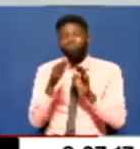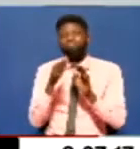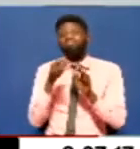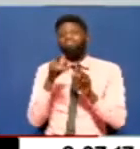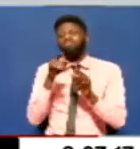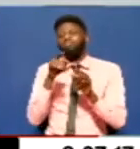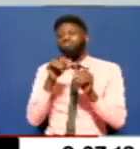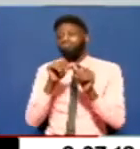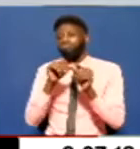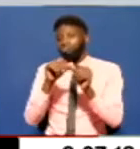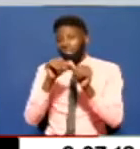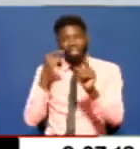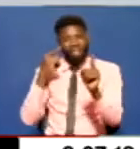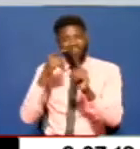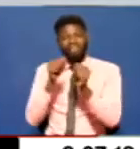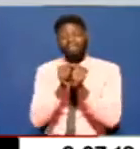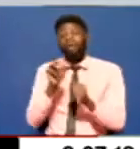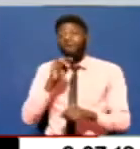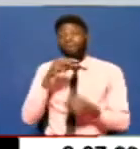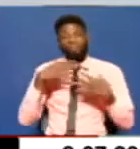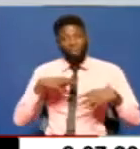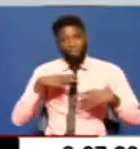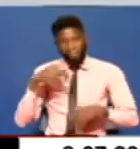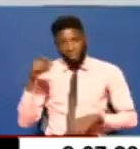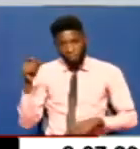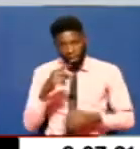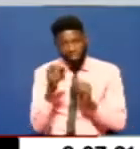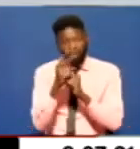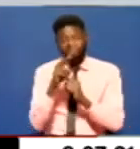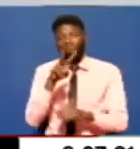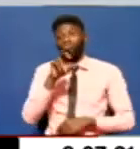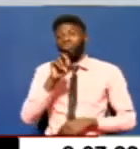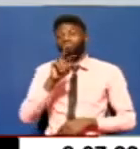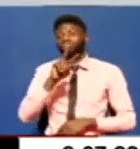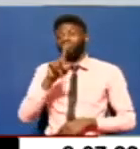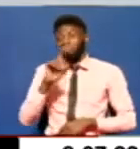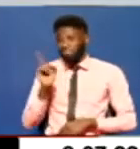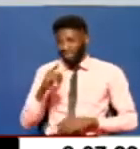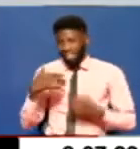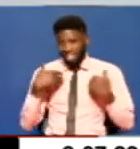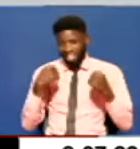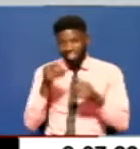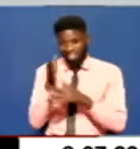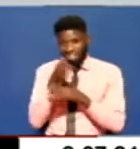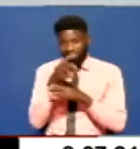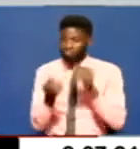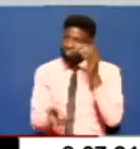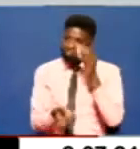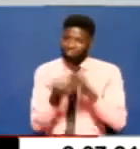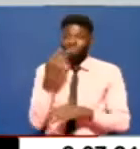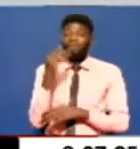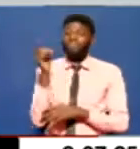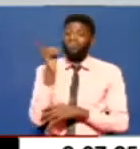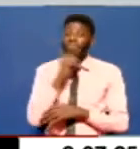people by December 2021. The Ministry of Health on Thursday launched the Public Service Transport Operators